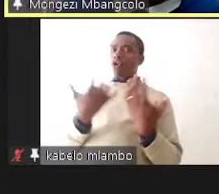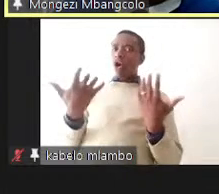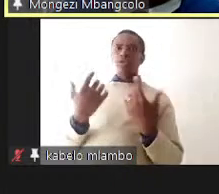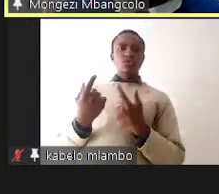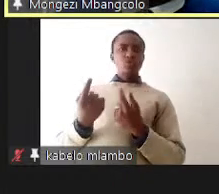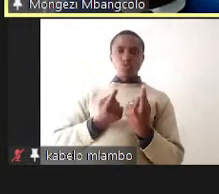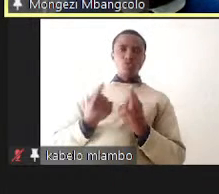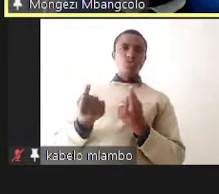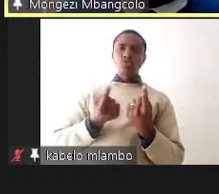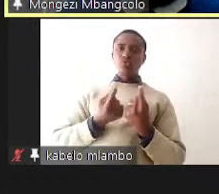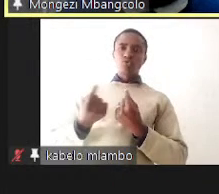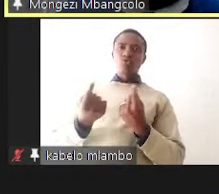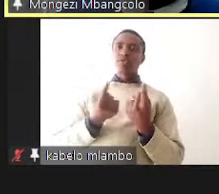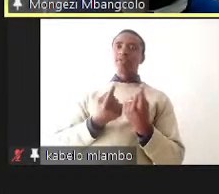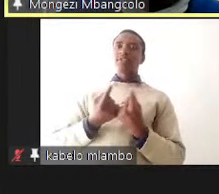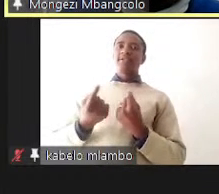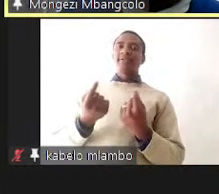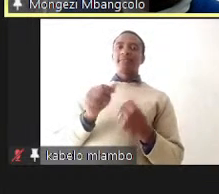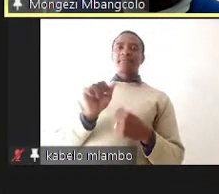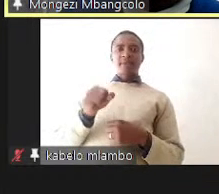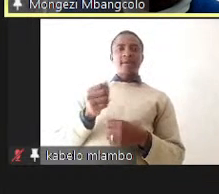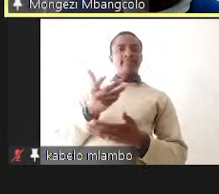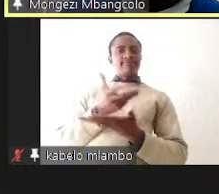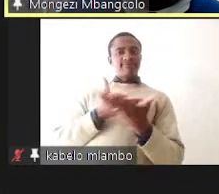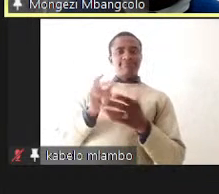currently. So there was a continuous